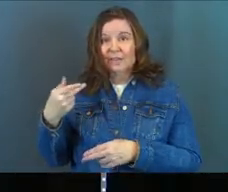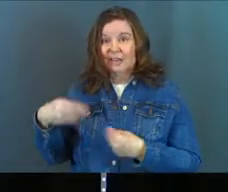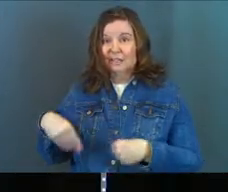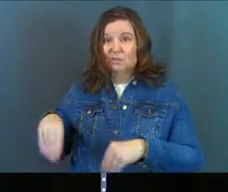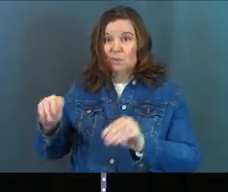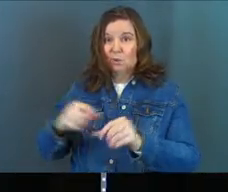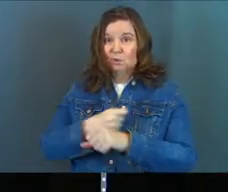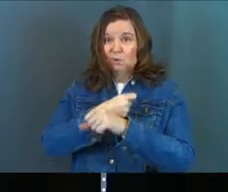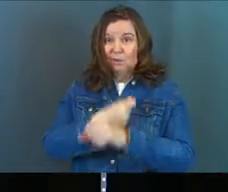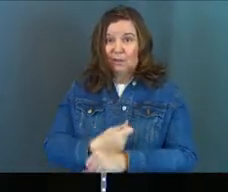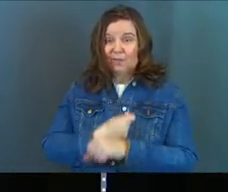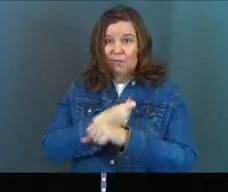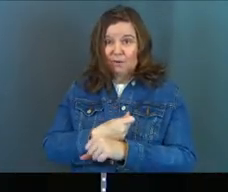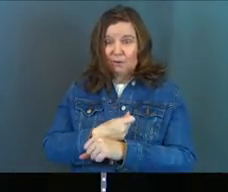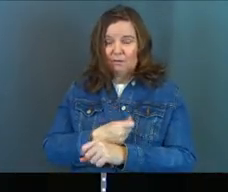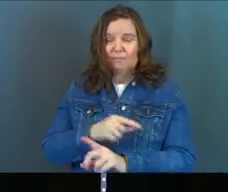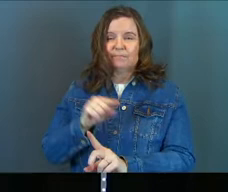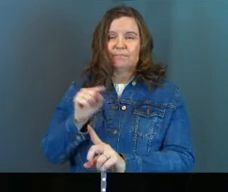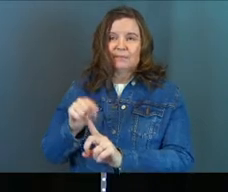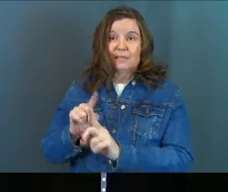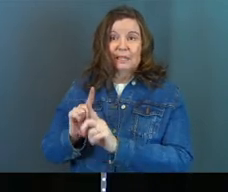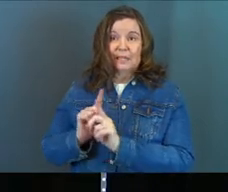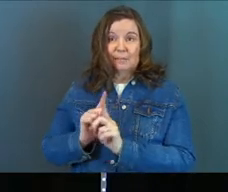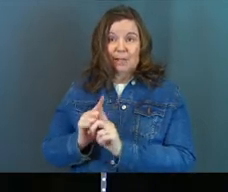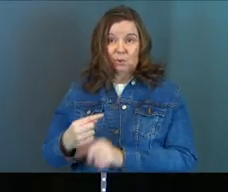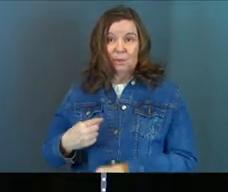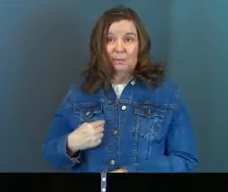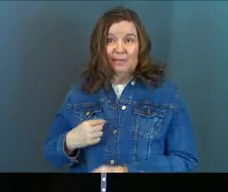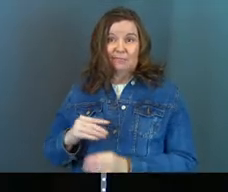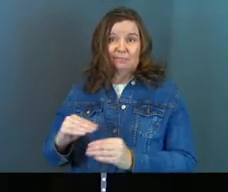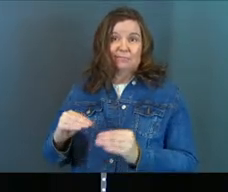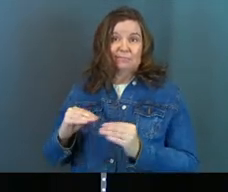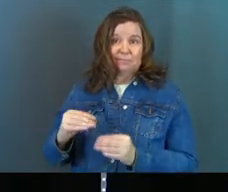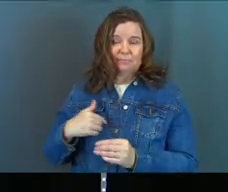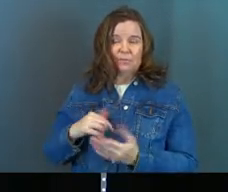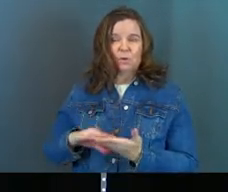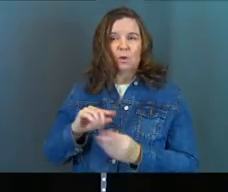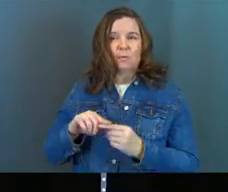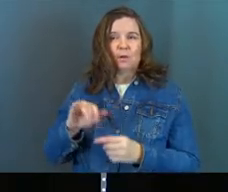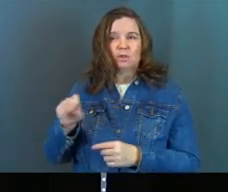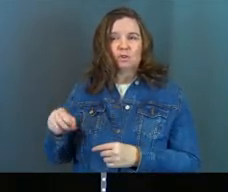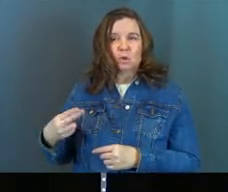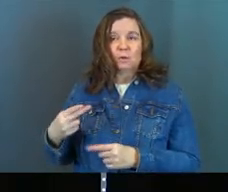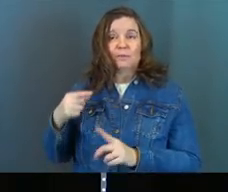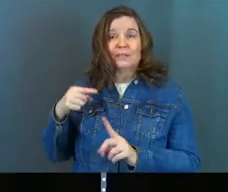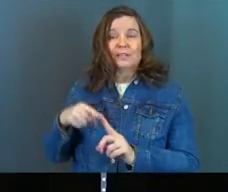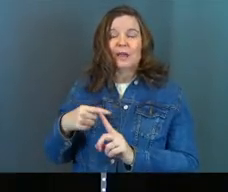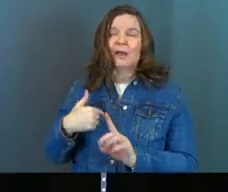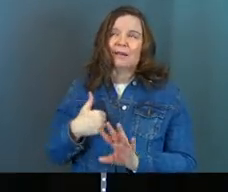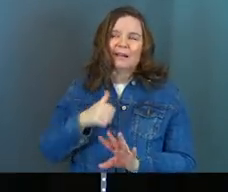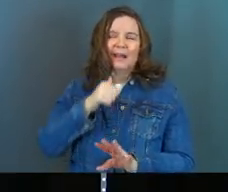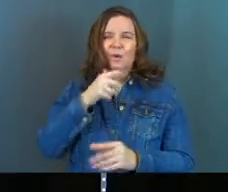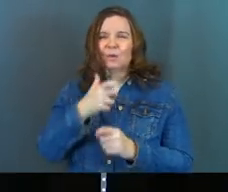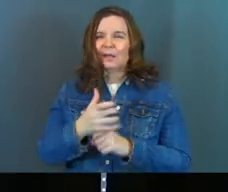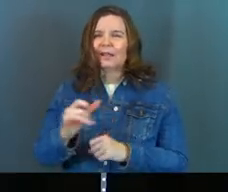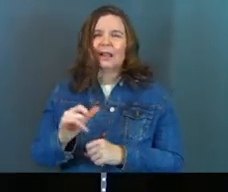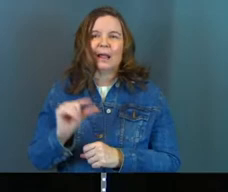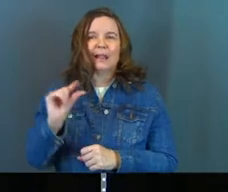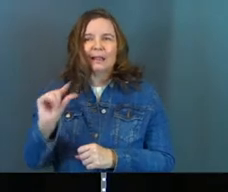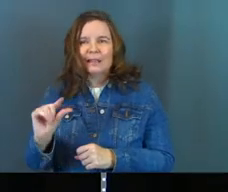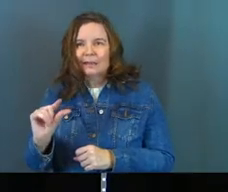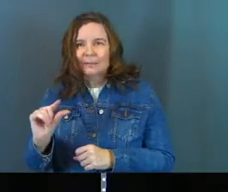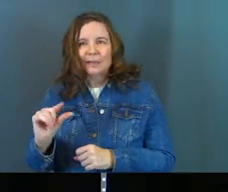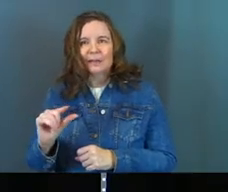into slavery, if you know about Joseph. Joseph mentored me. You learn about Joseph. Joseph, I don't get just like a